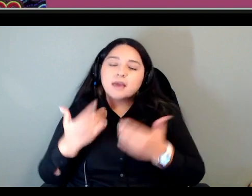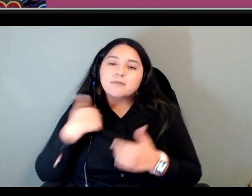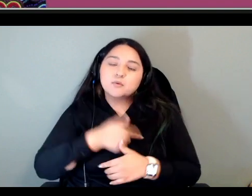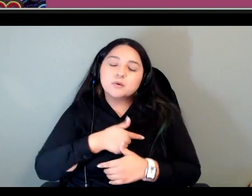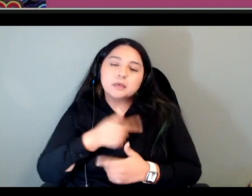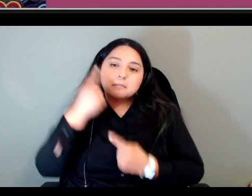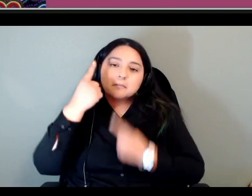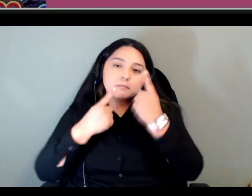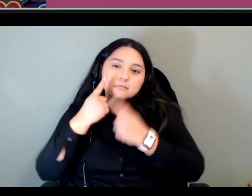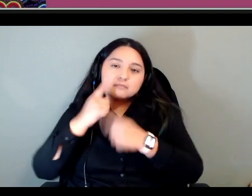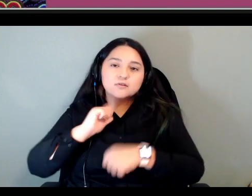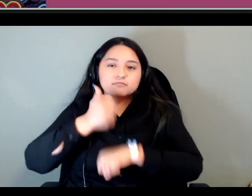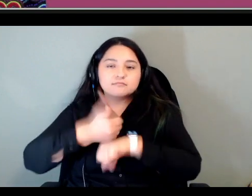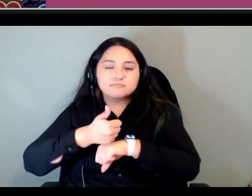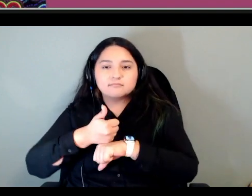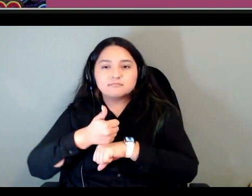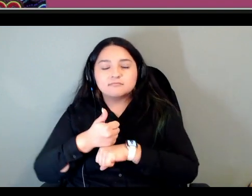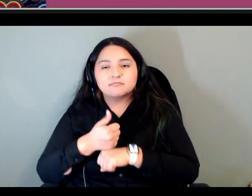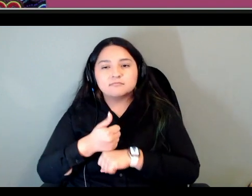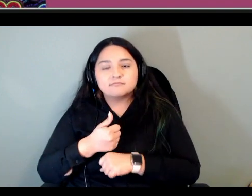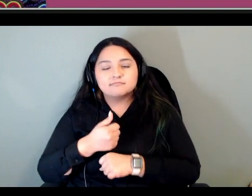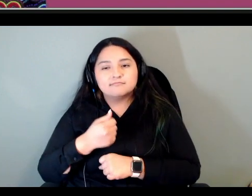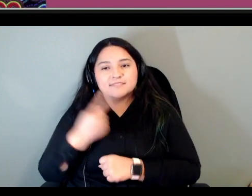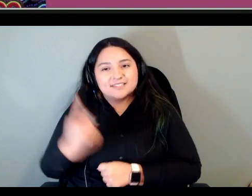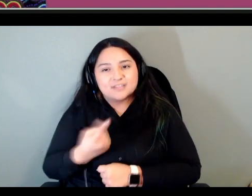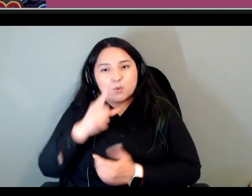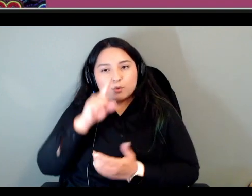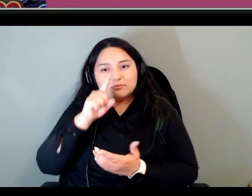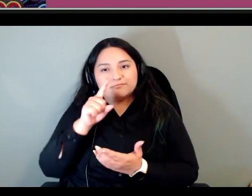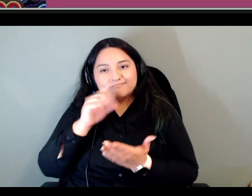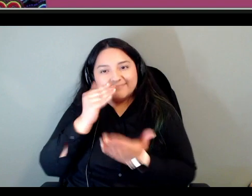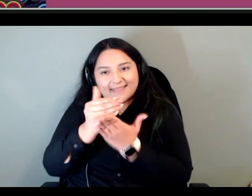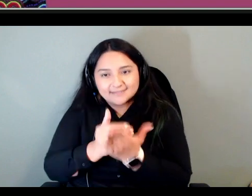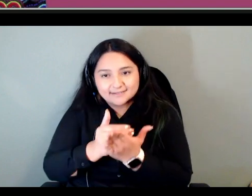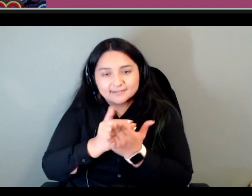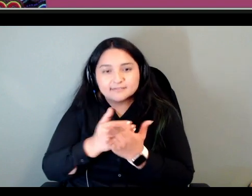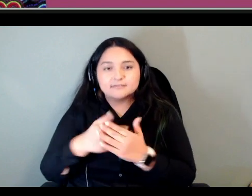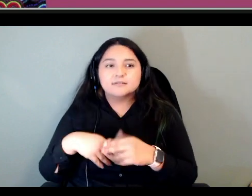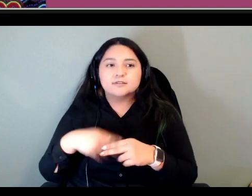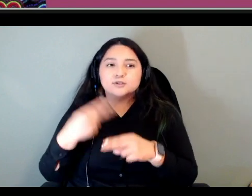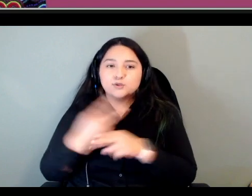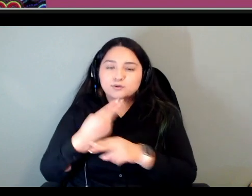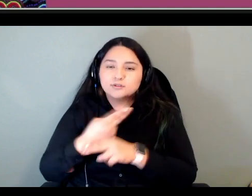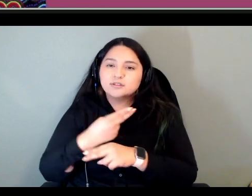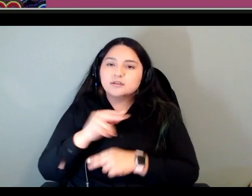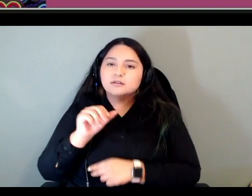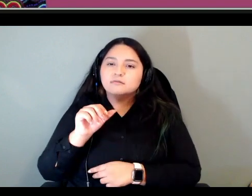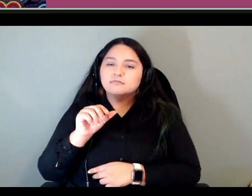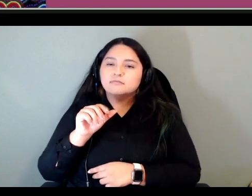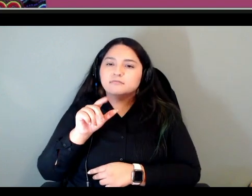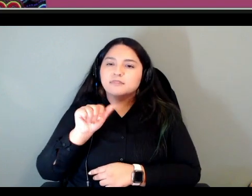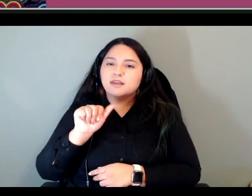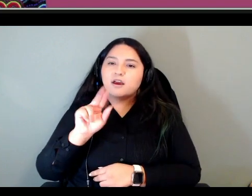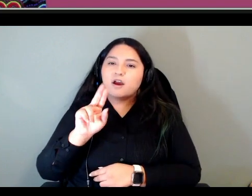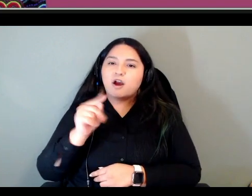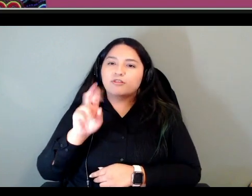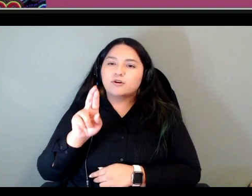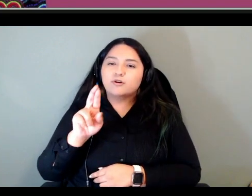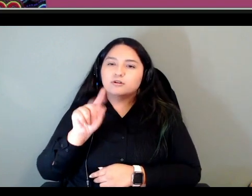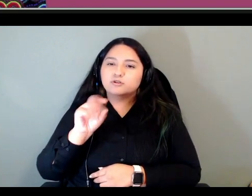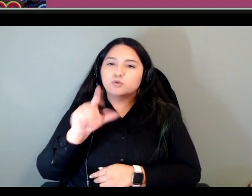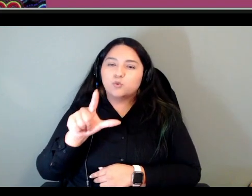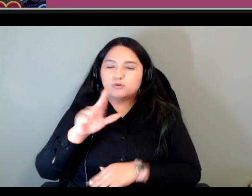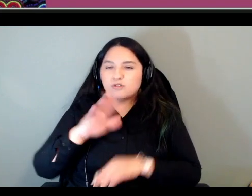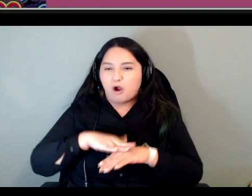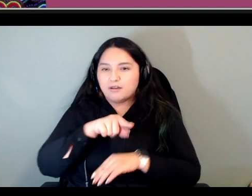lessons in the lesson author, using the lesson authoring tool available on the platform. So you